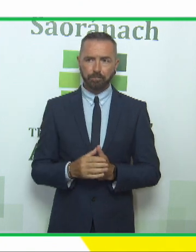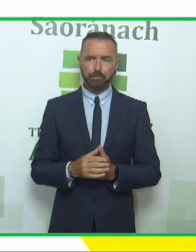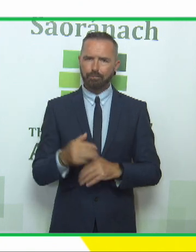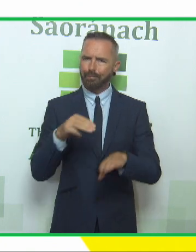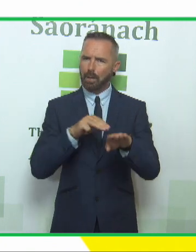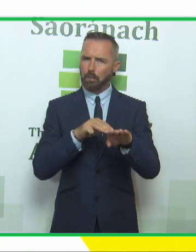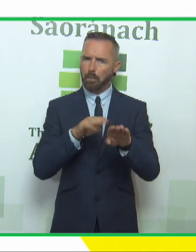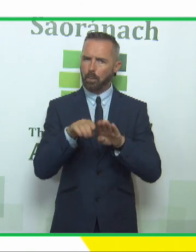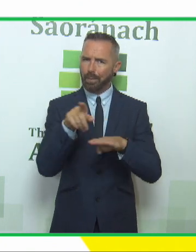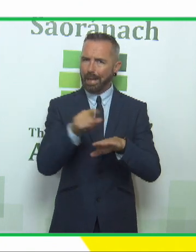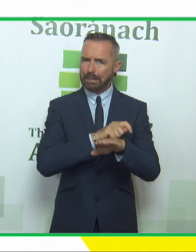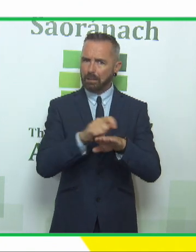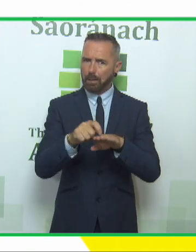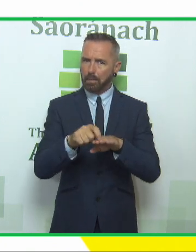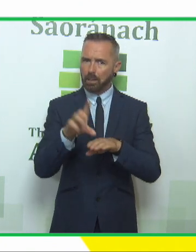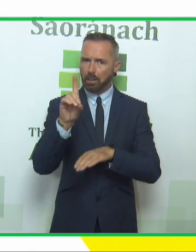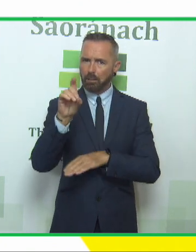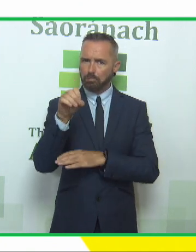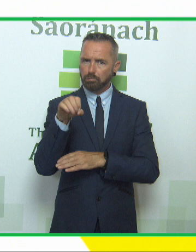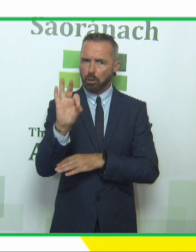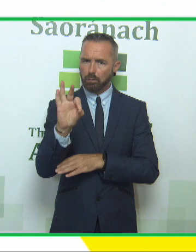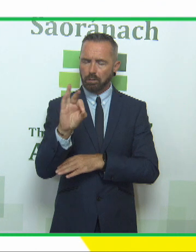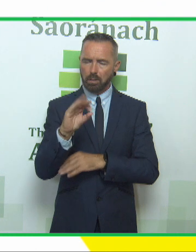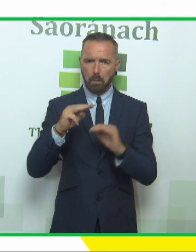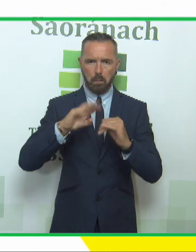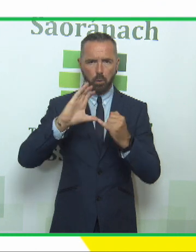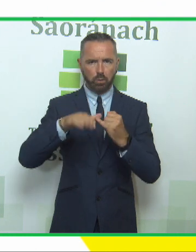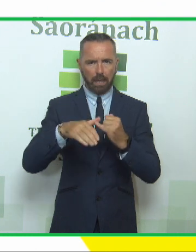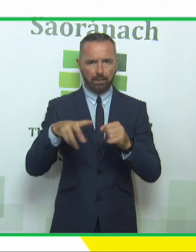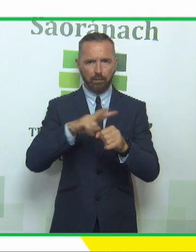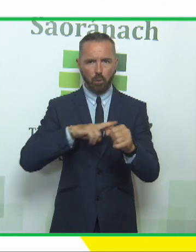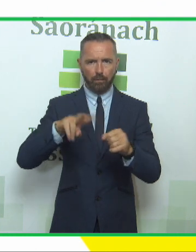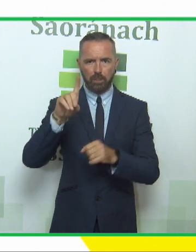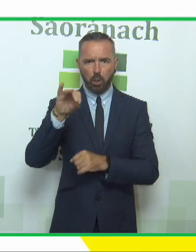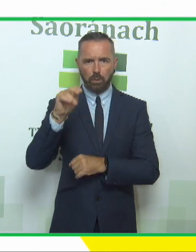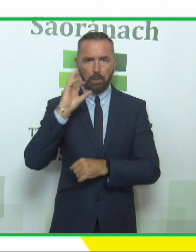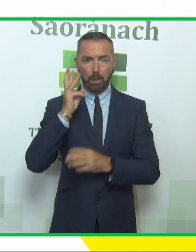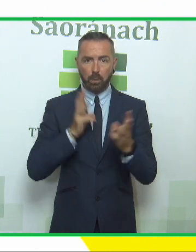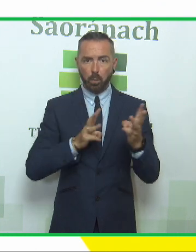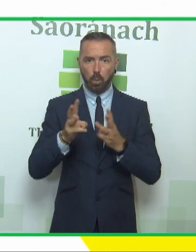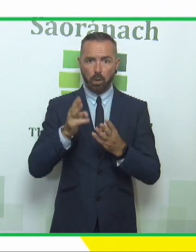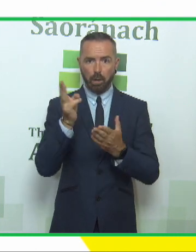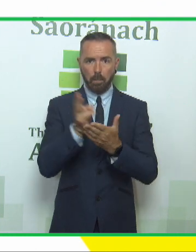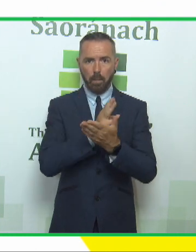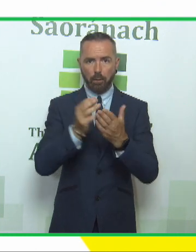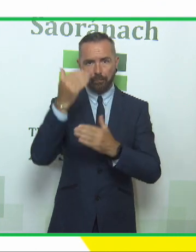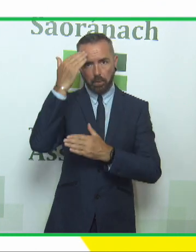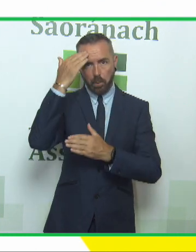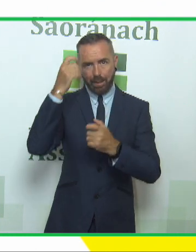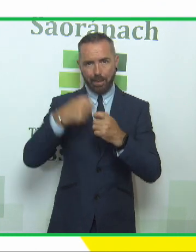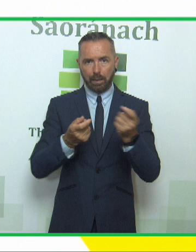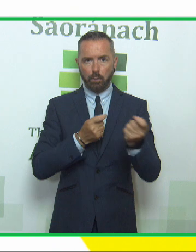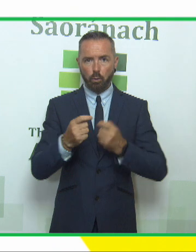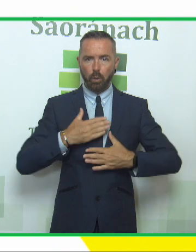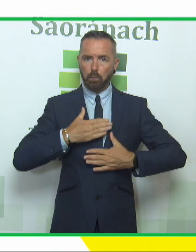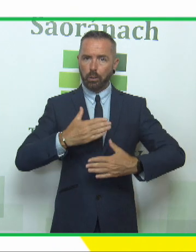opioids is that they confer an inherent higher risk of overdose death because they work on the part of our brain that controls